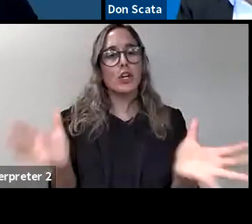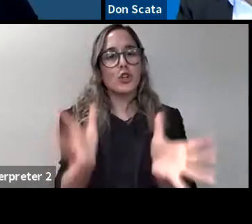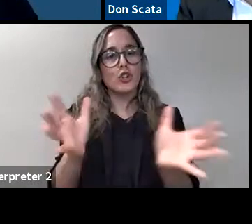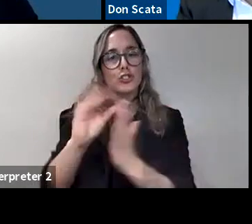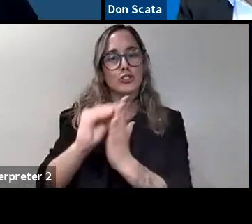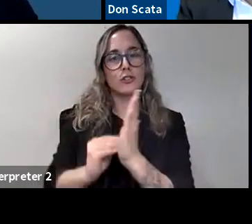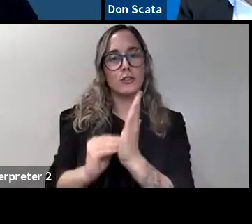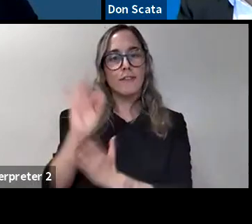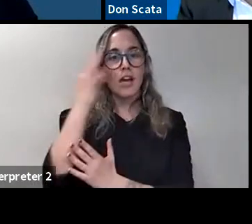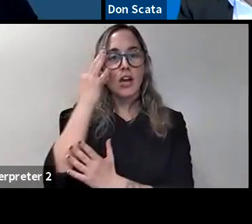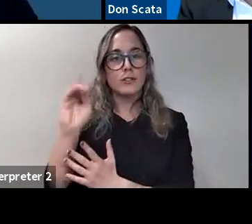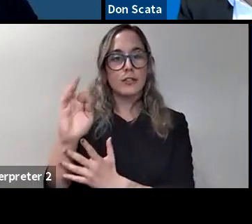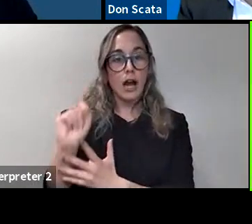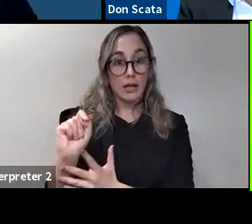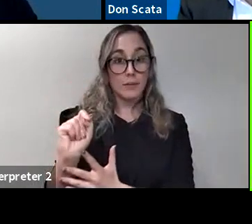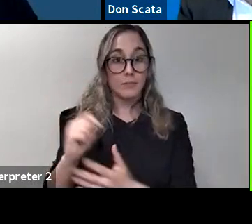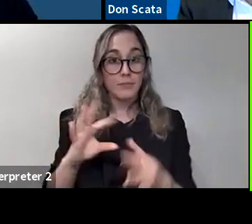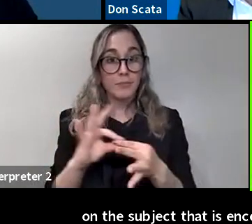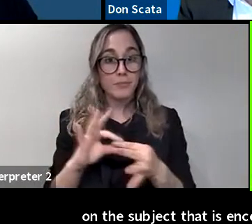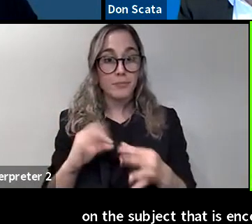Thanks, Eric.